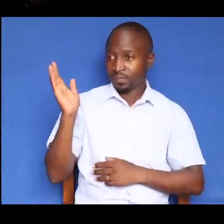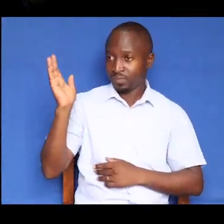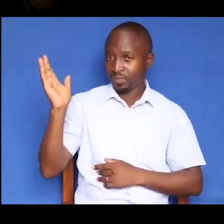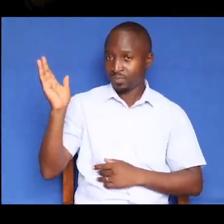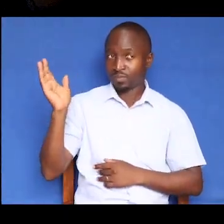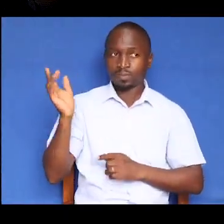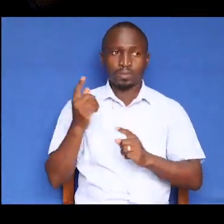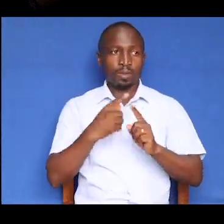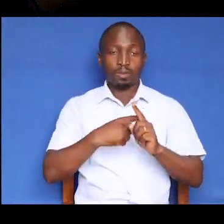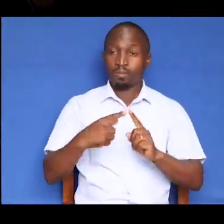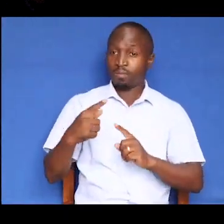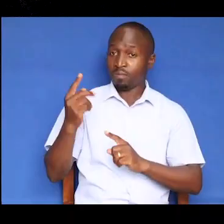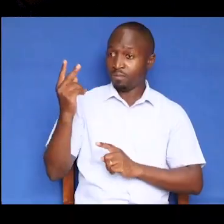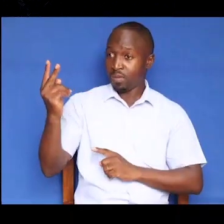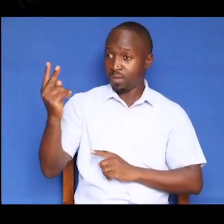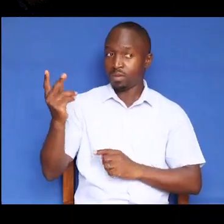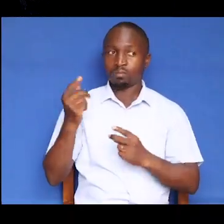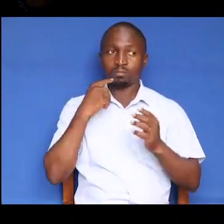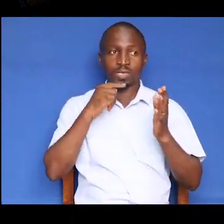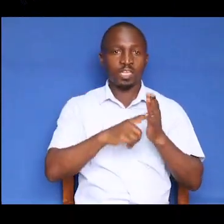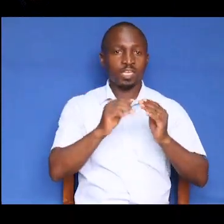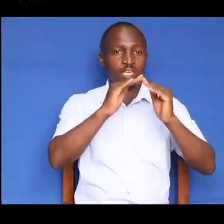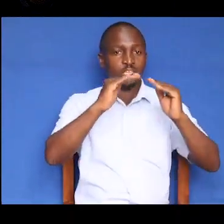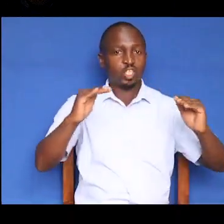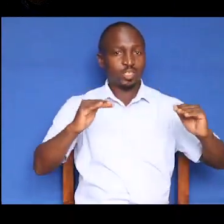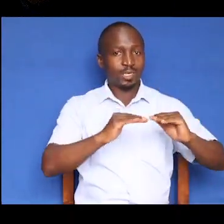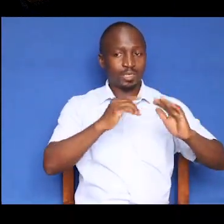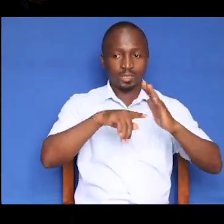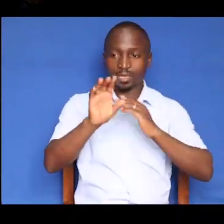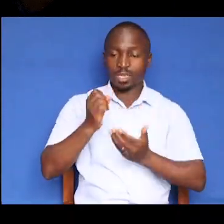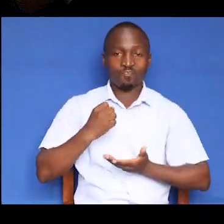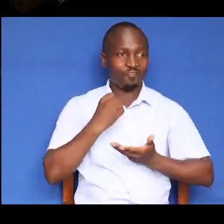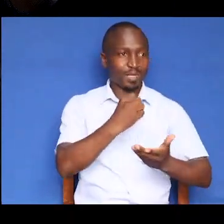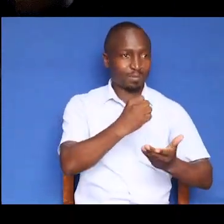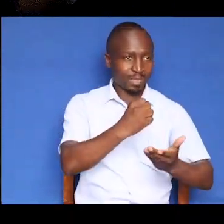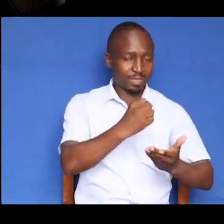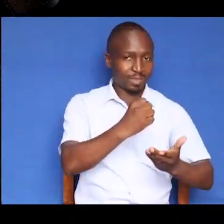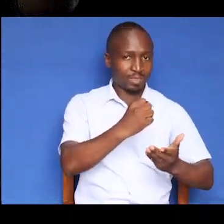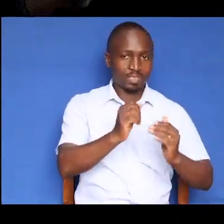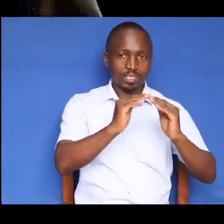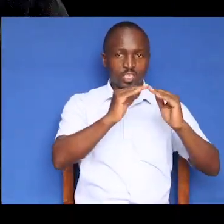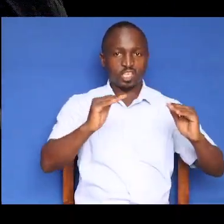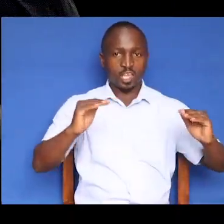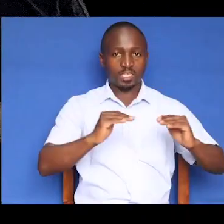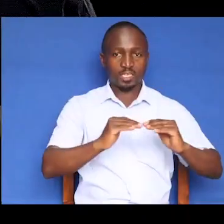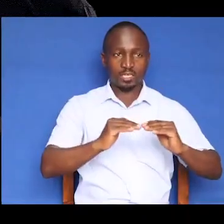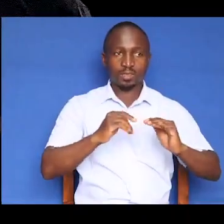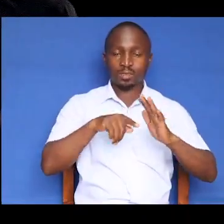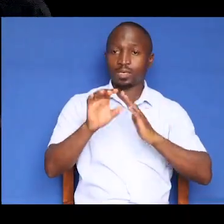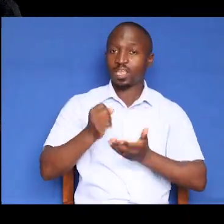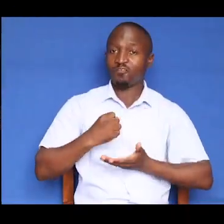this 200 is change in investment. 200 is change